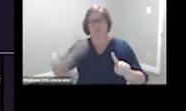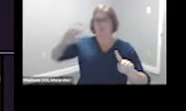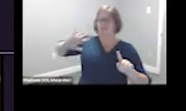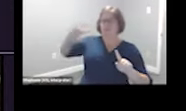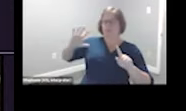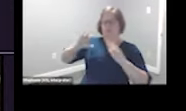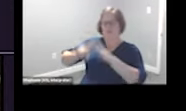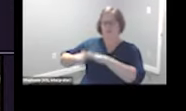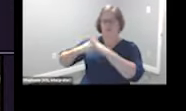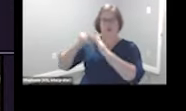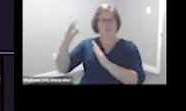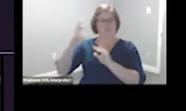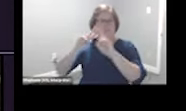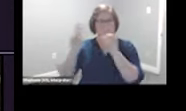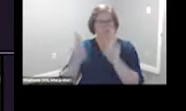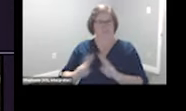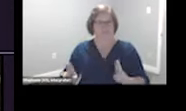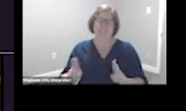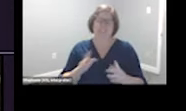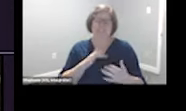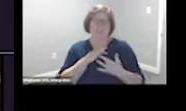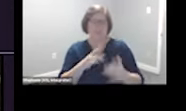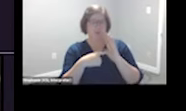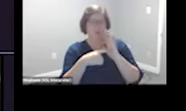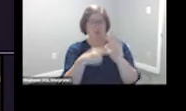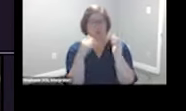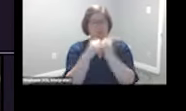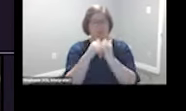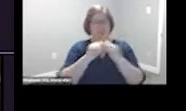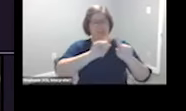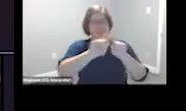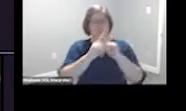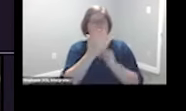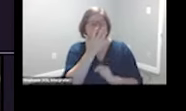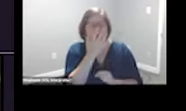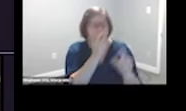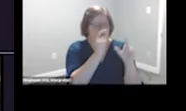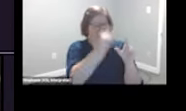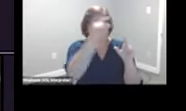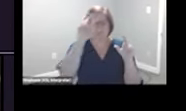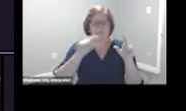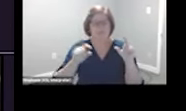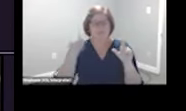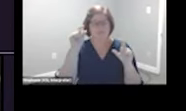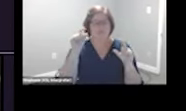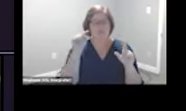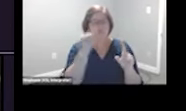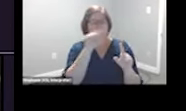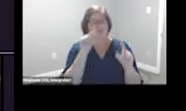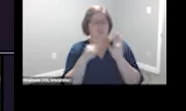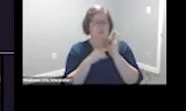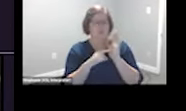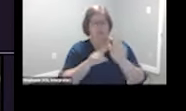it's usually presented as a multicolored map with lots of little segments that are all sort of the same size. These segments usually represent